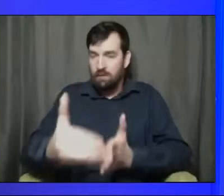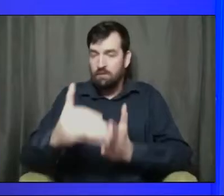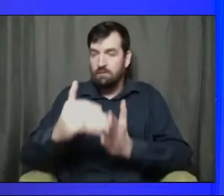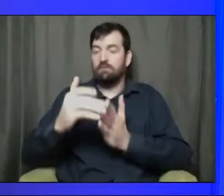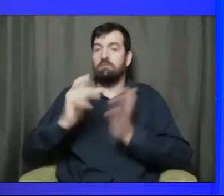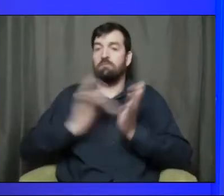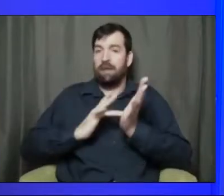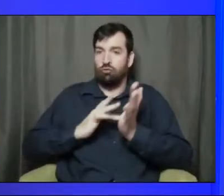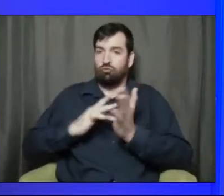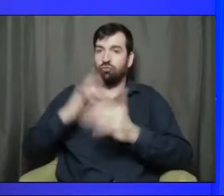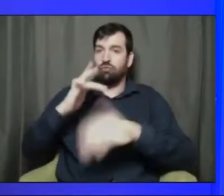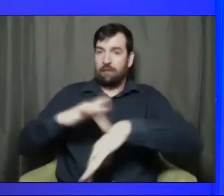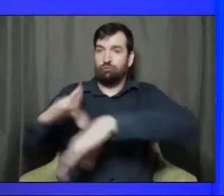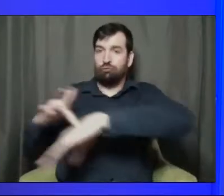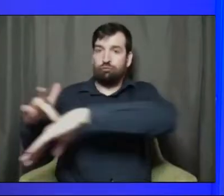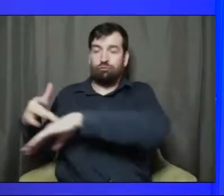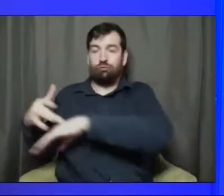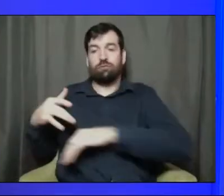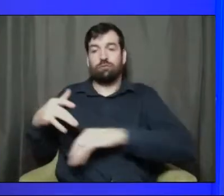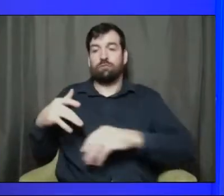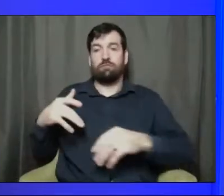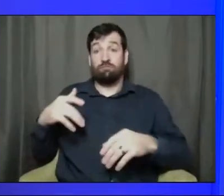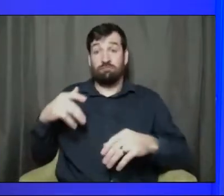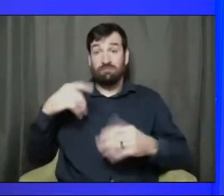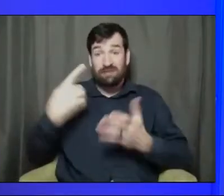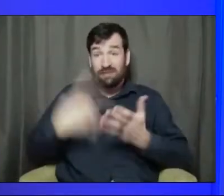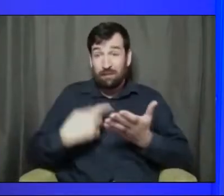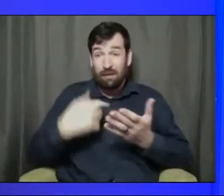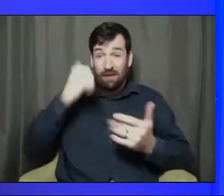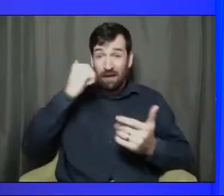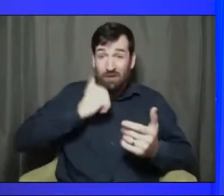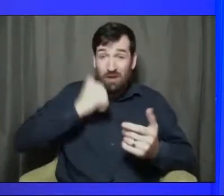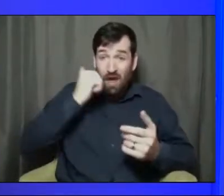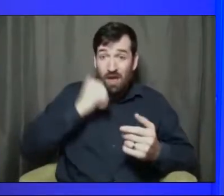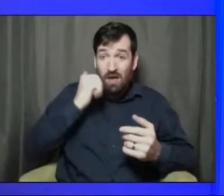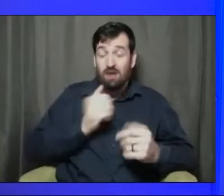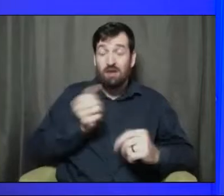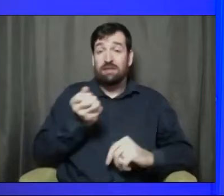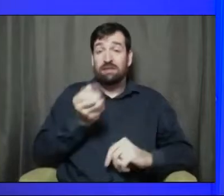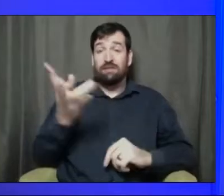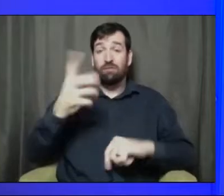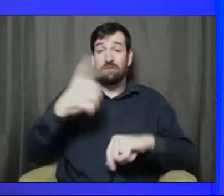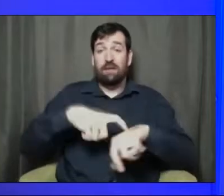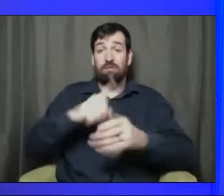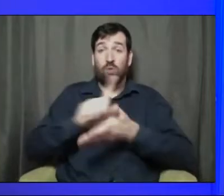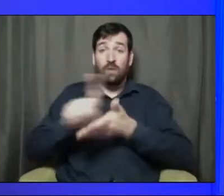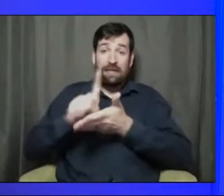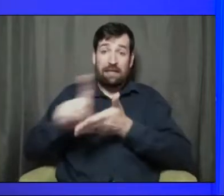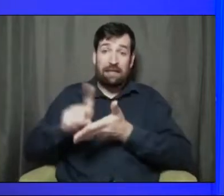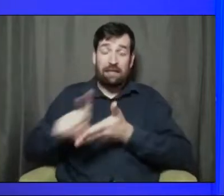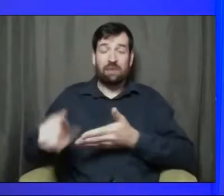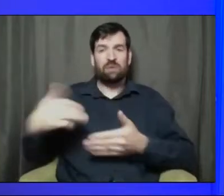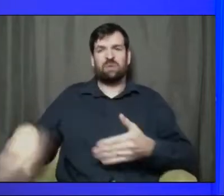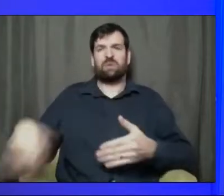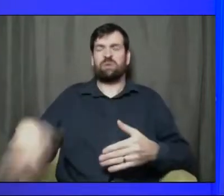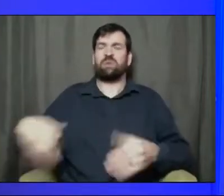are on dialysis either every day or several times a week, and it takes a toll on their bodies over time, and it's